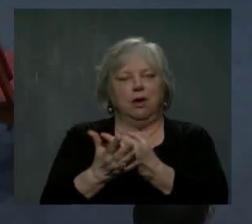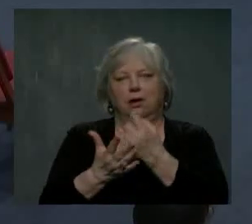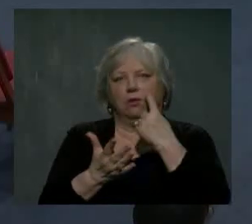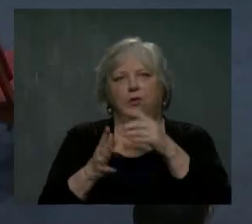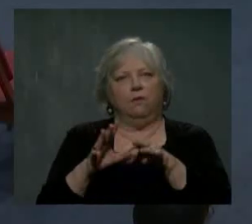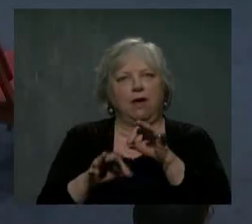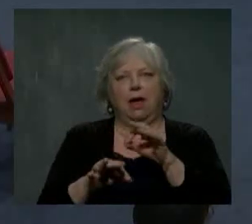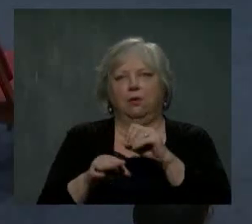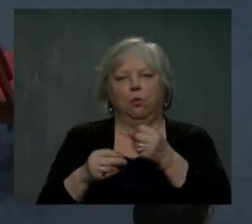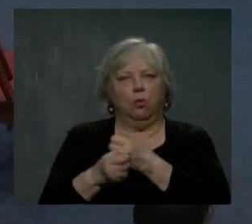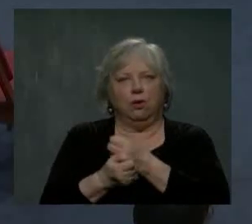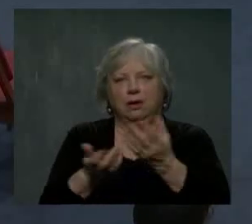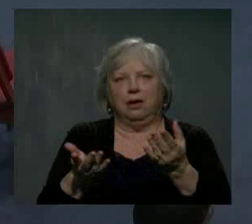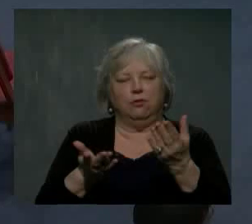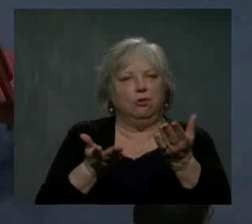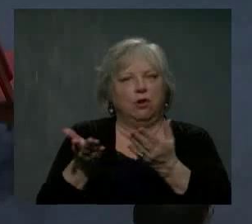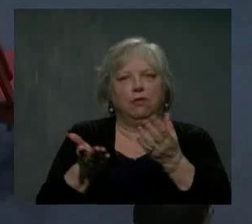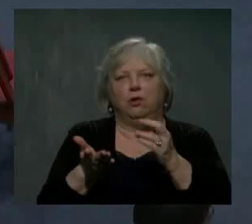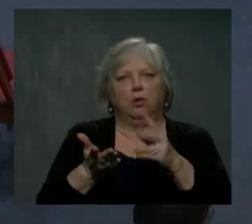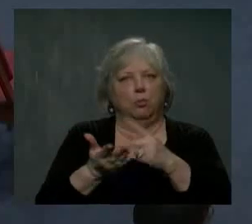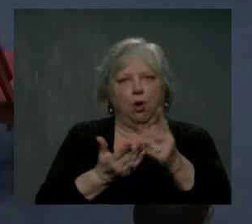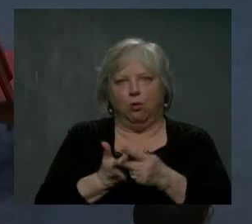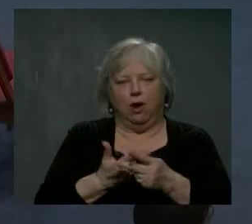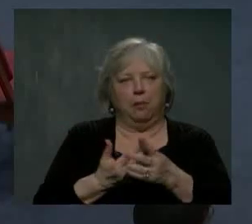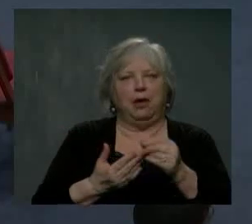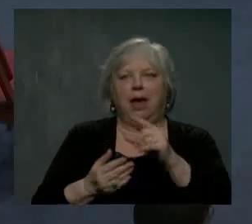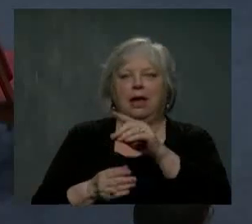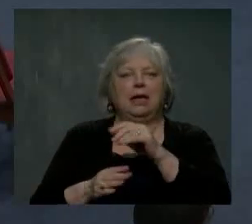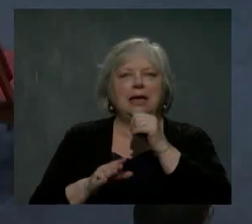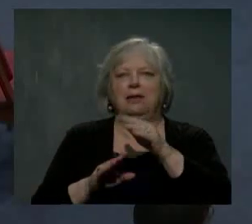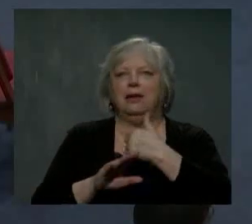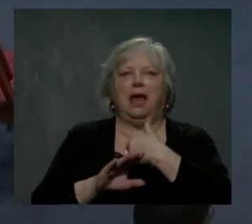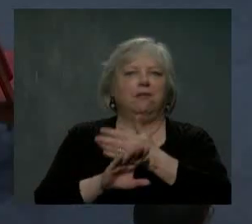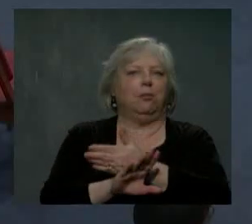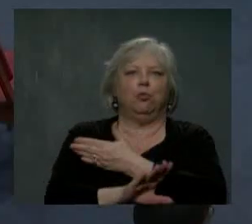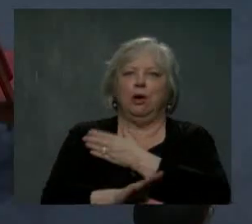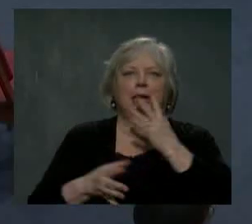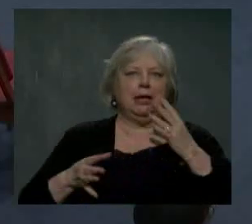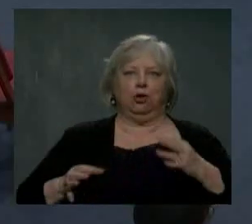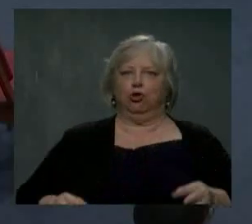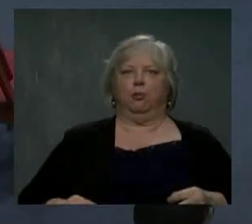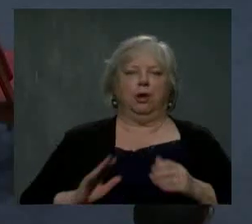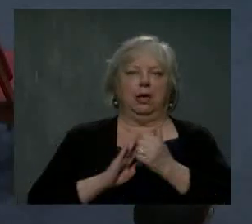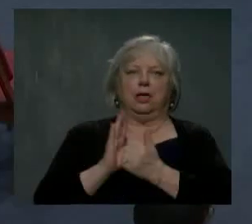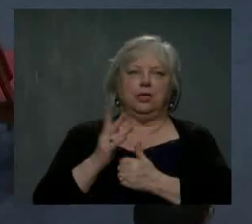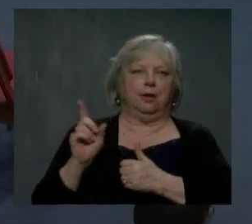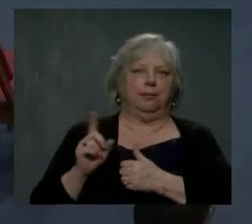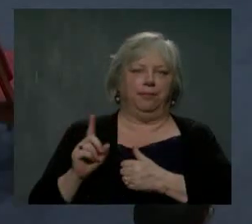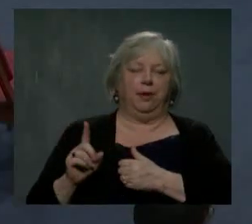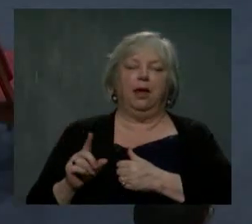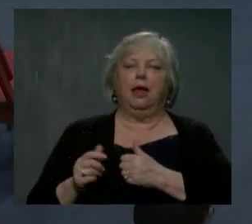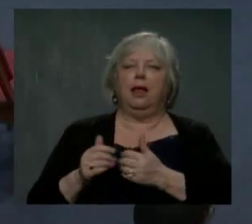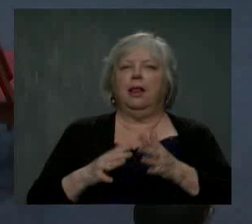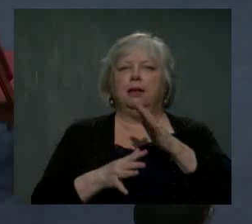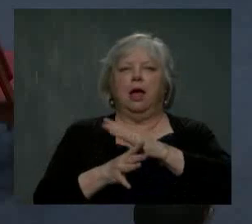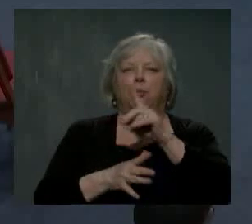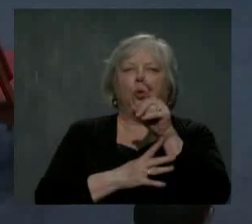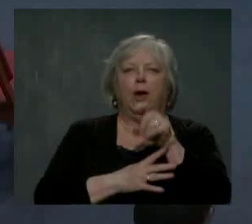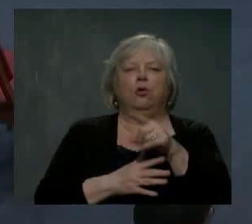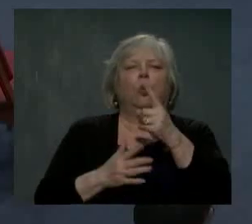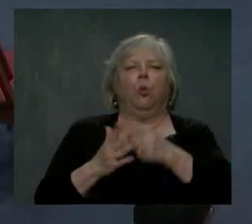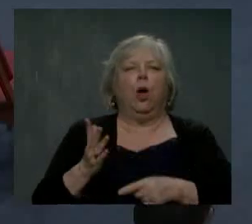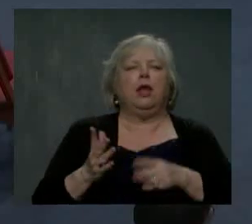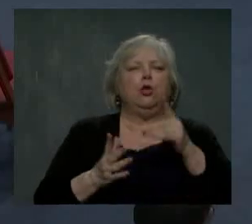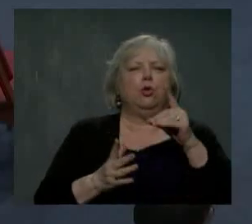services or programs, and it does not have a predetermined agenda. The major driving question is, what do